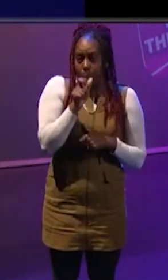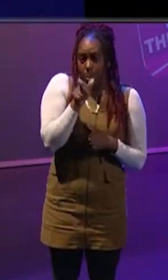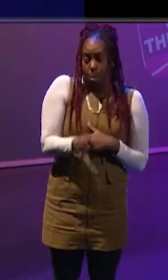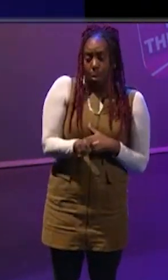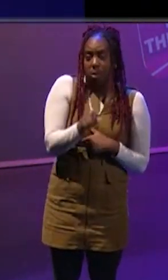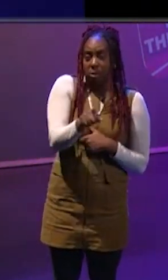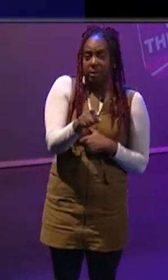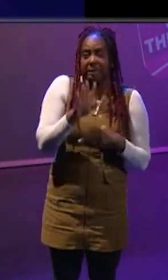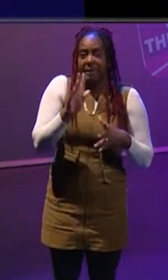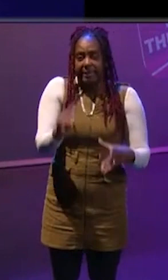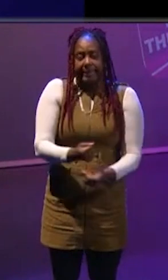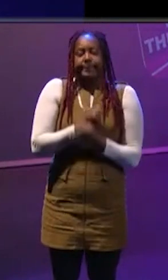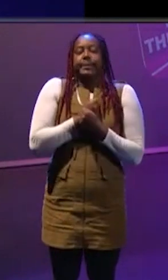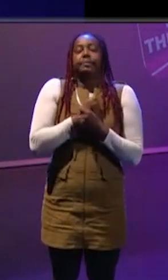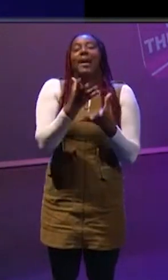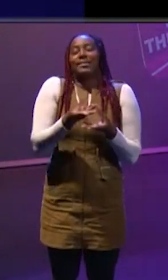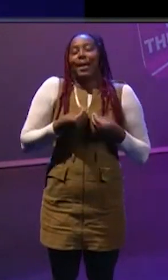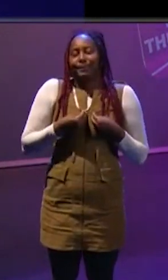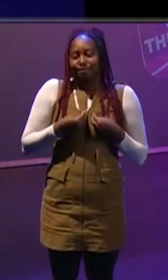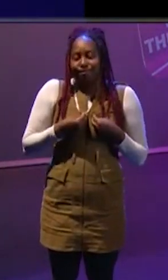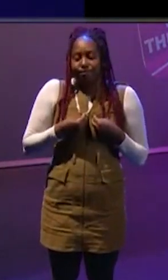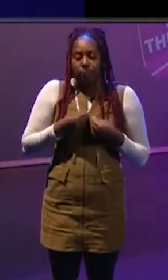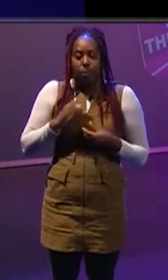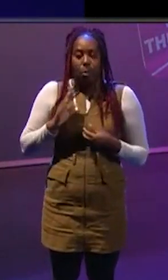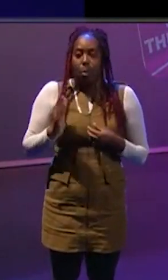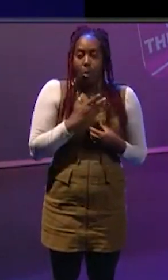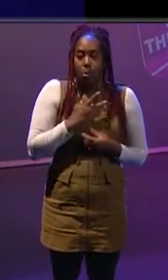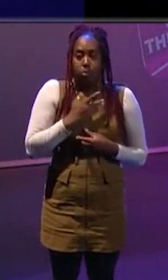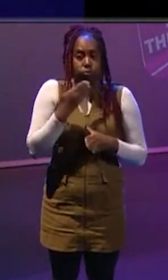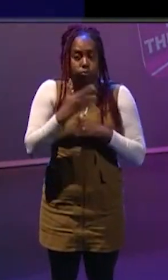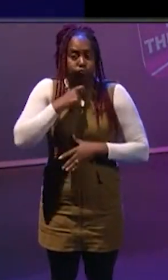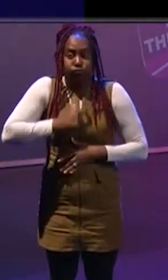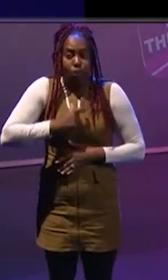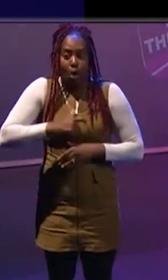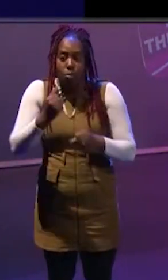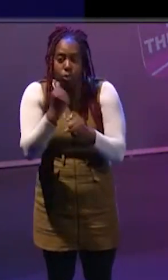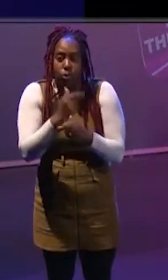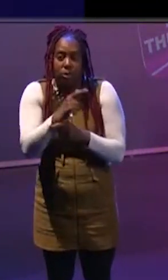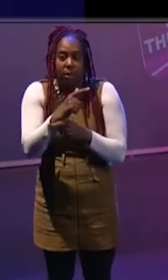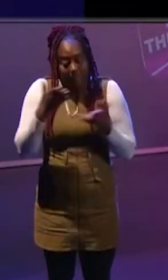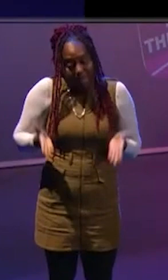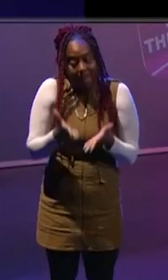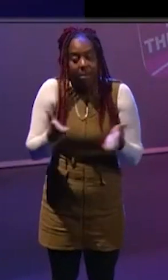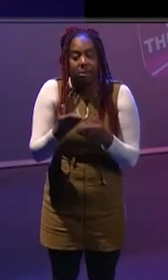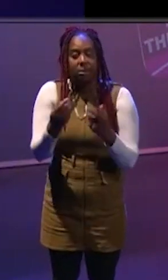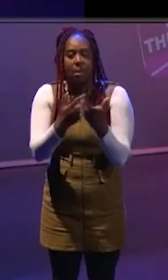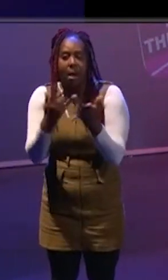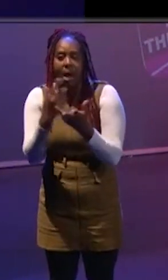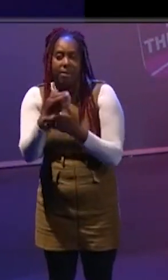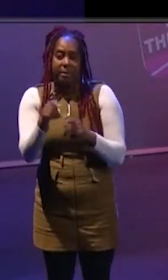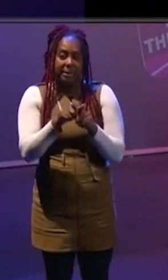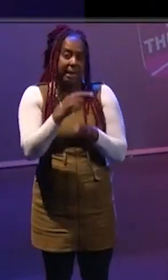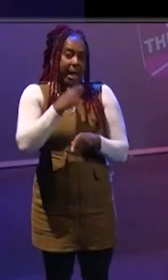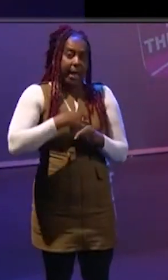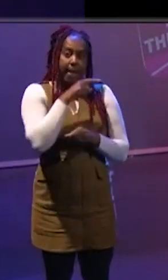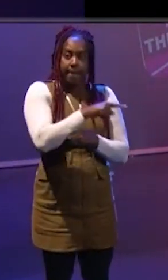to embrace that and accept that first, because the whole role of being a producer is enabling others. You know, in the job that I do, I'm in a